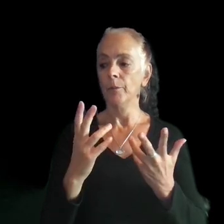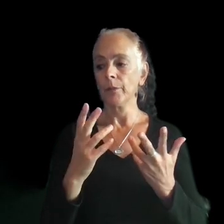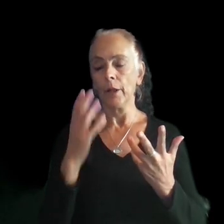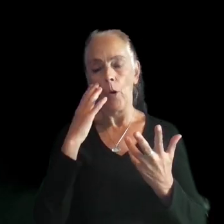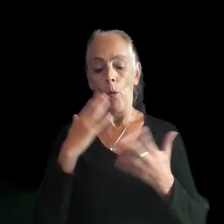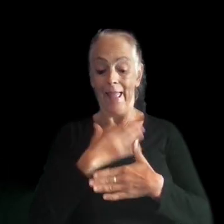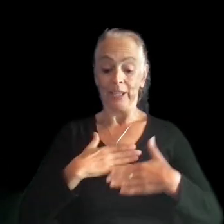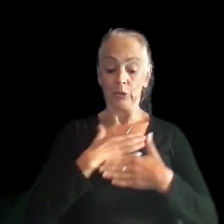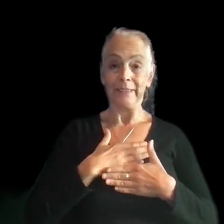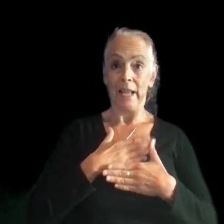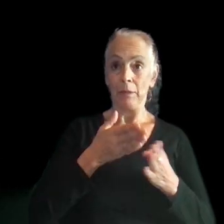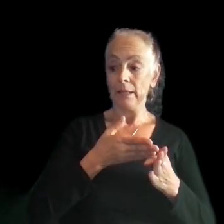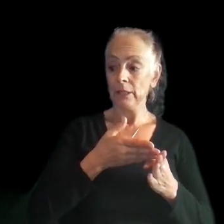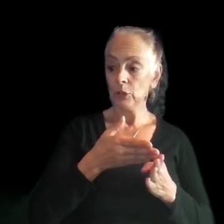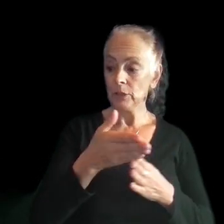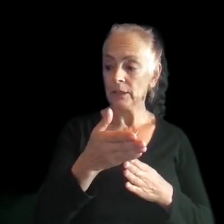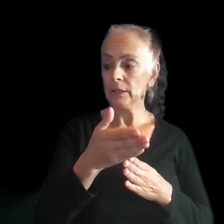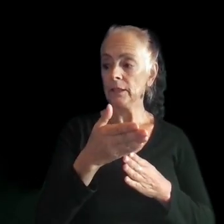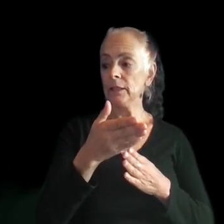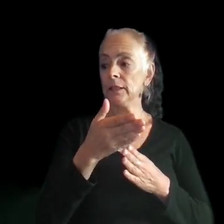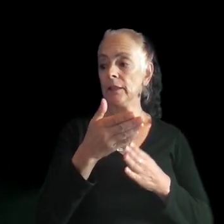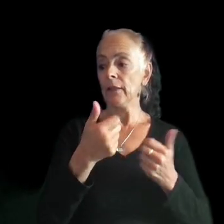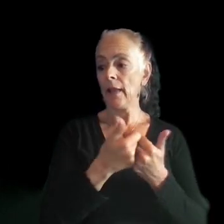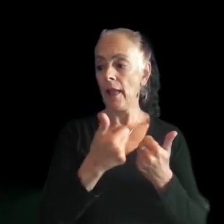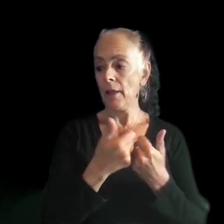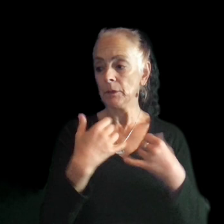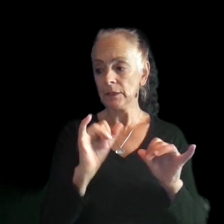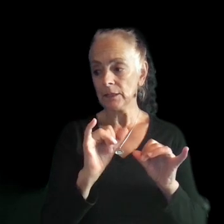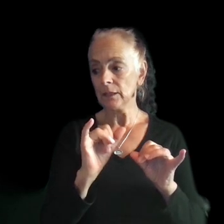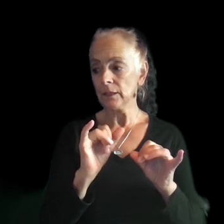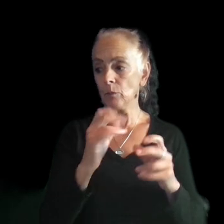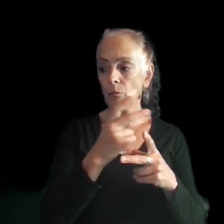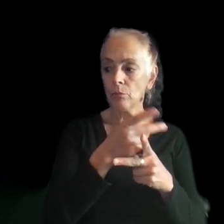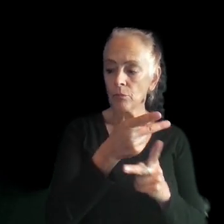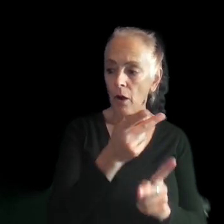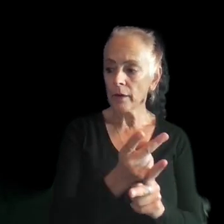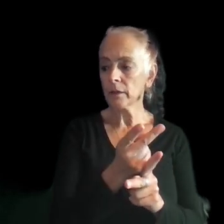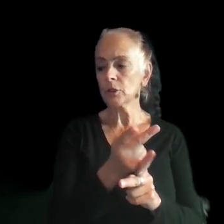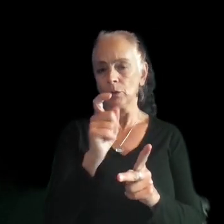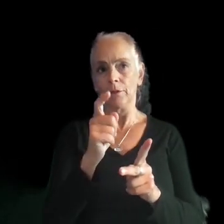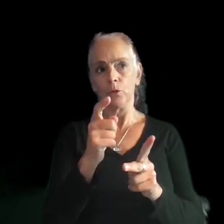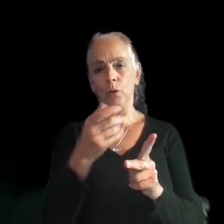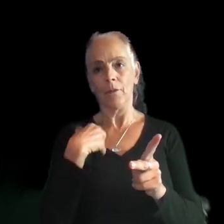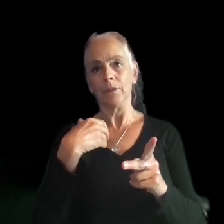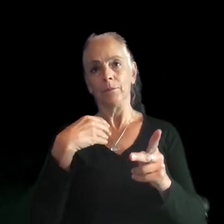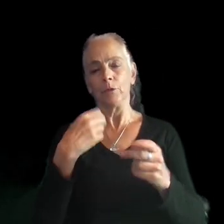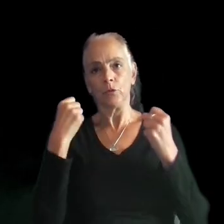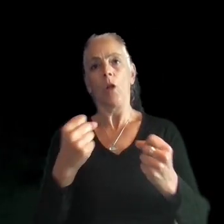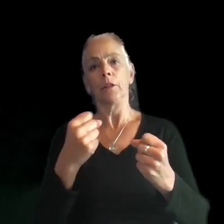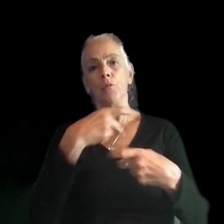the game perceives still remains a product so presents a solid product vision could be a good